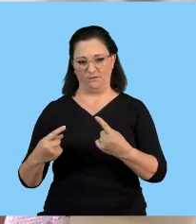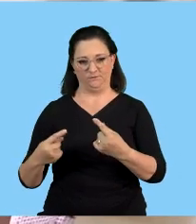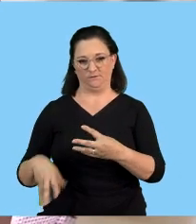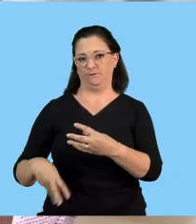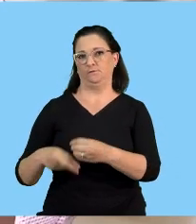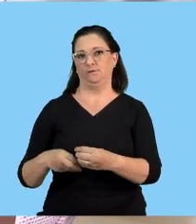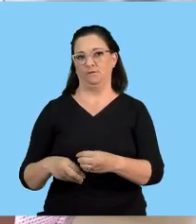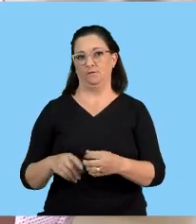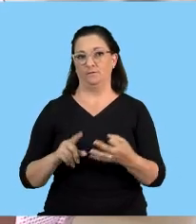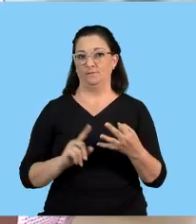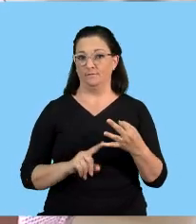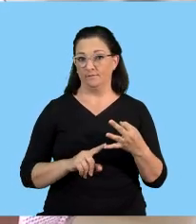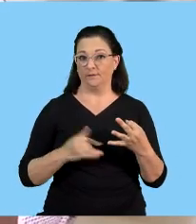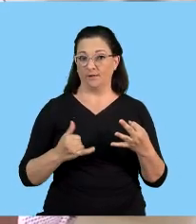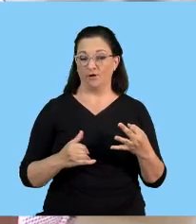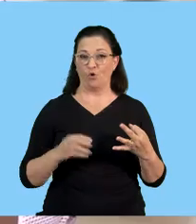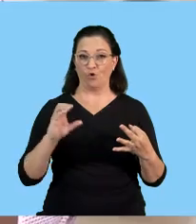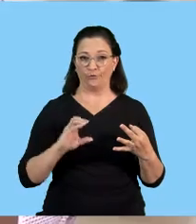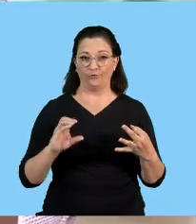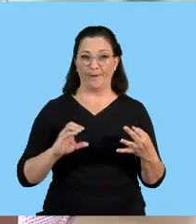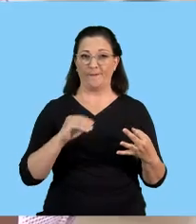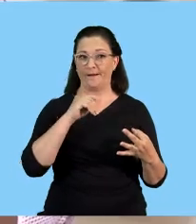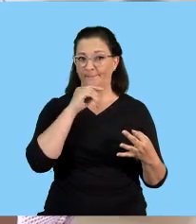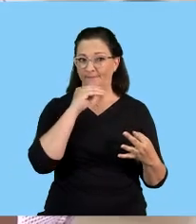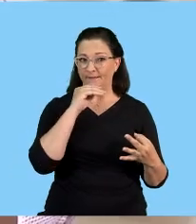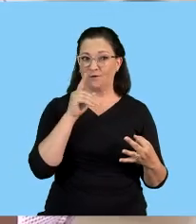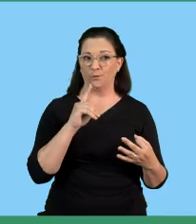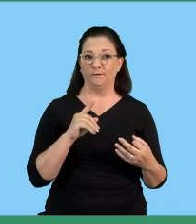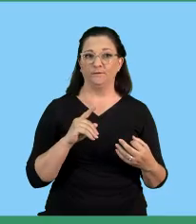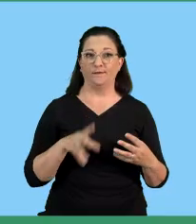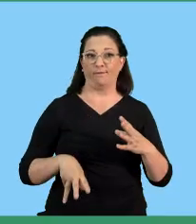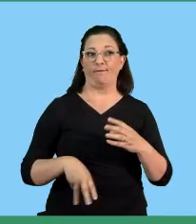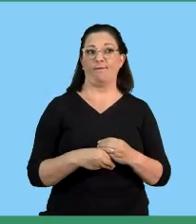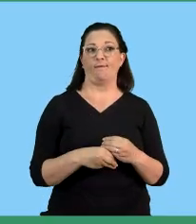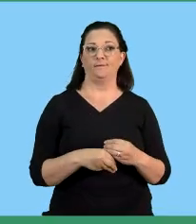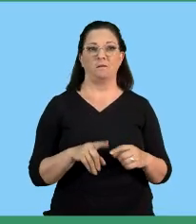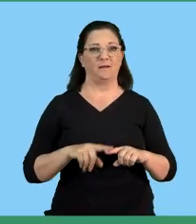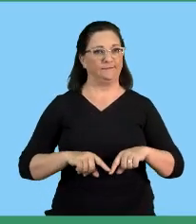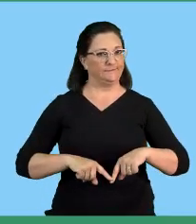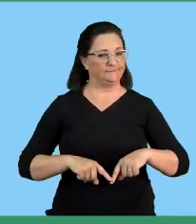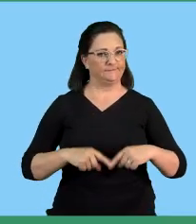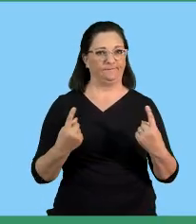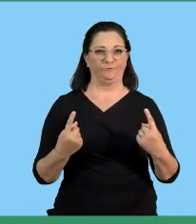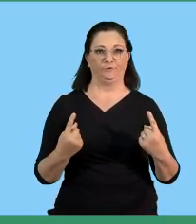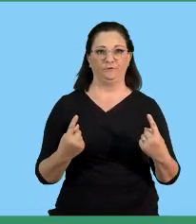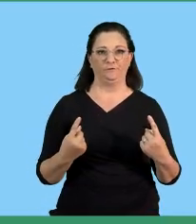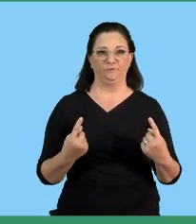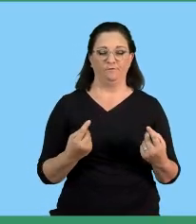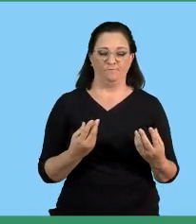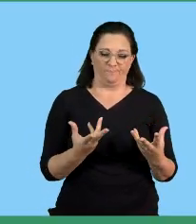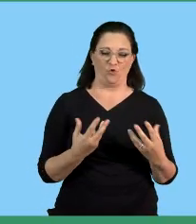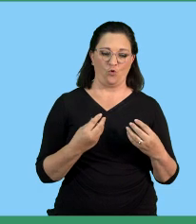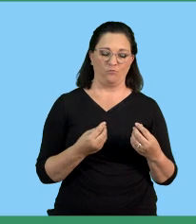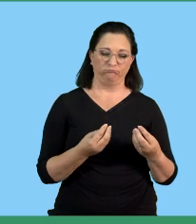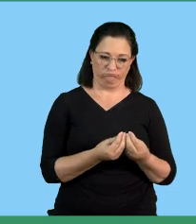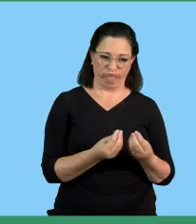it's unrelated. So here with conglomerate, the business adds a new product or service that is unrelated to the